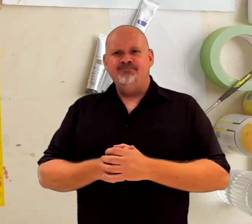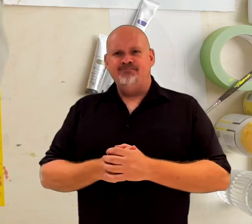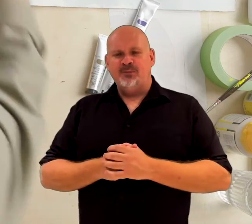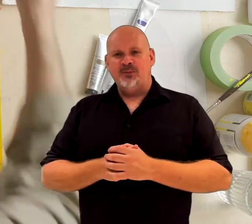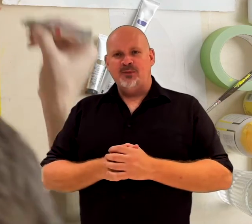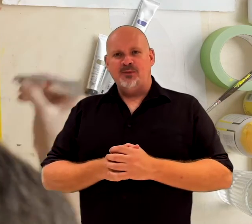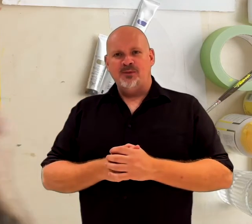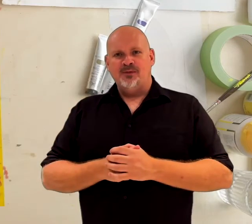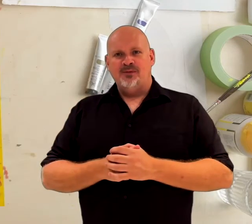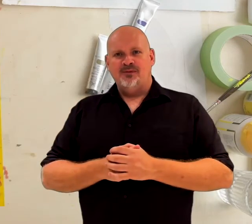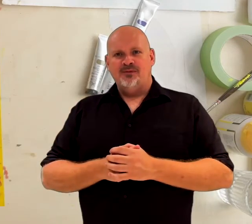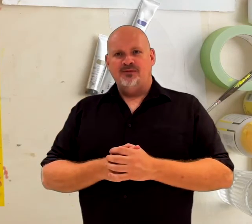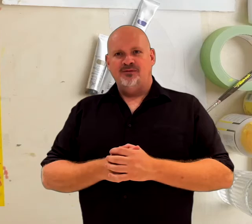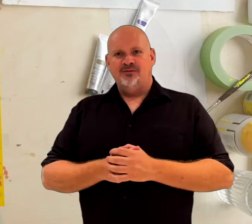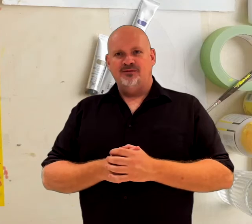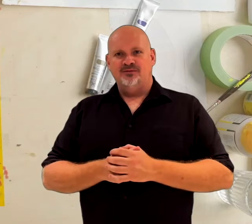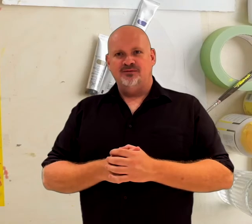Yeah.